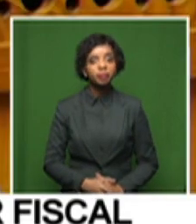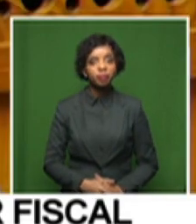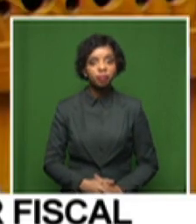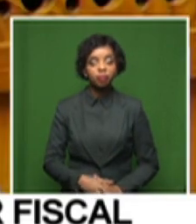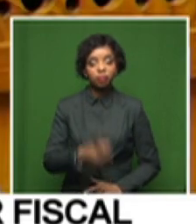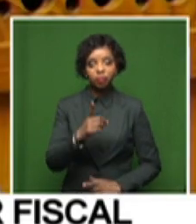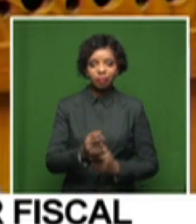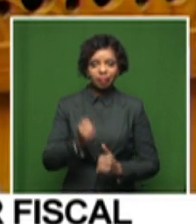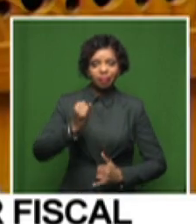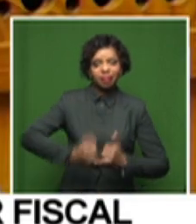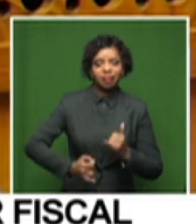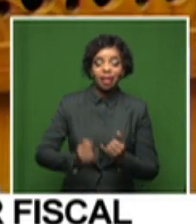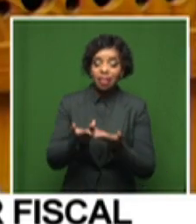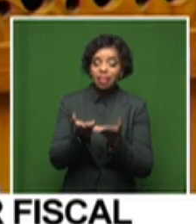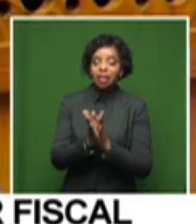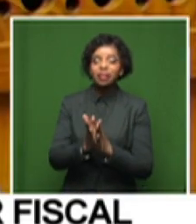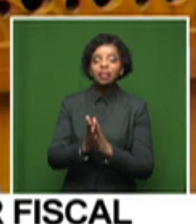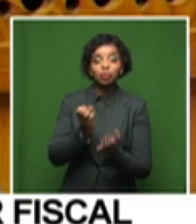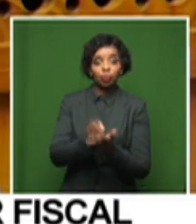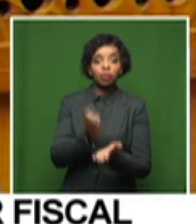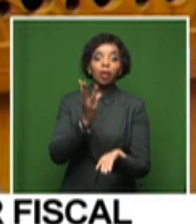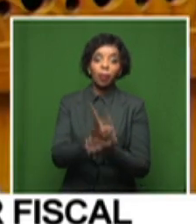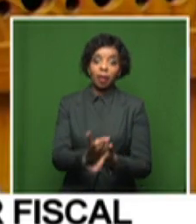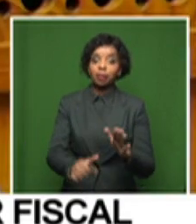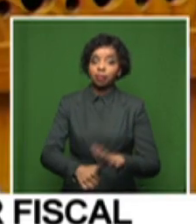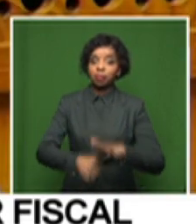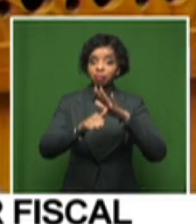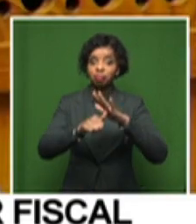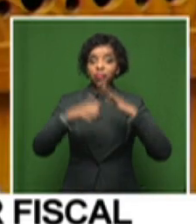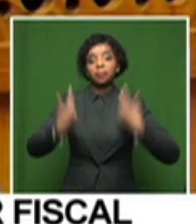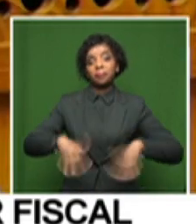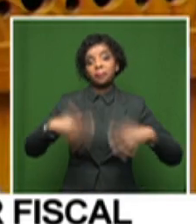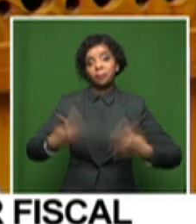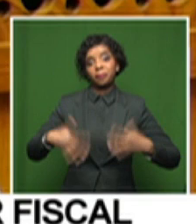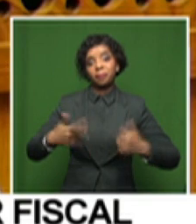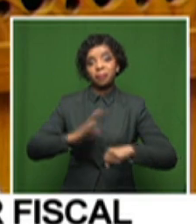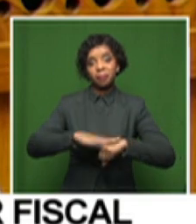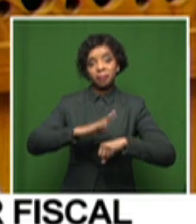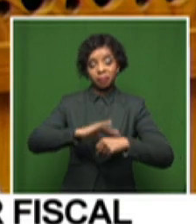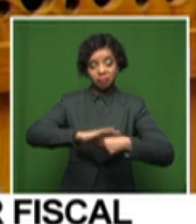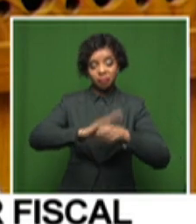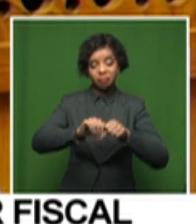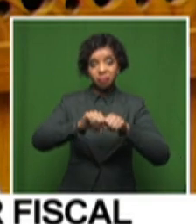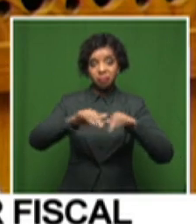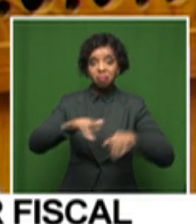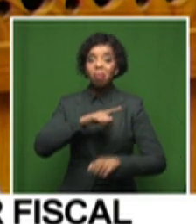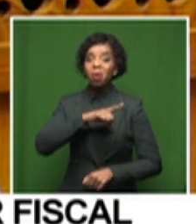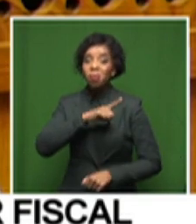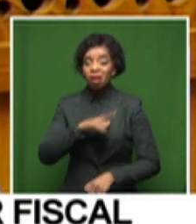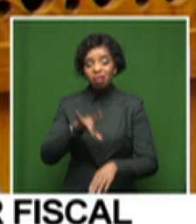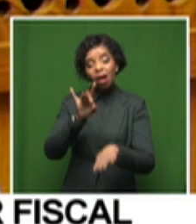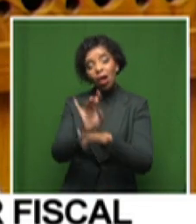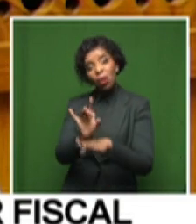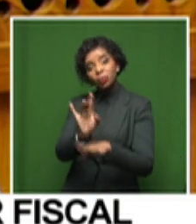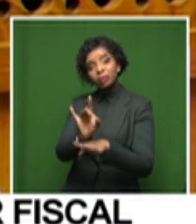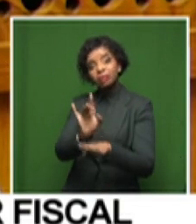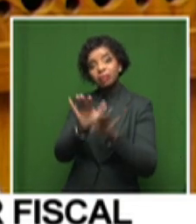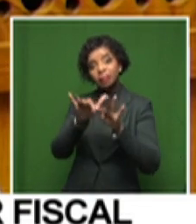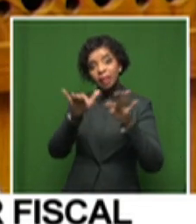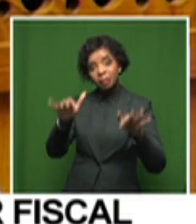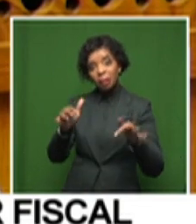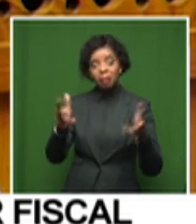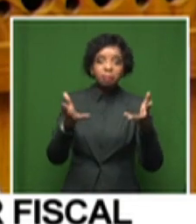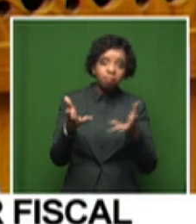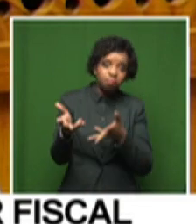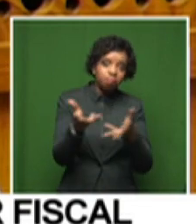Incidentally, the social workers have been very important through this period in counseling people,